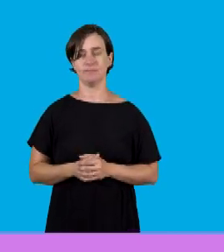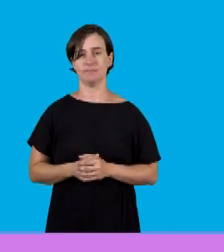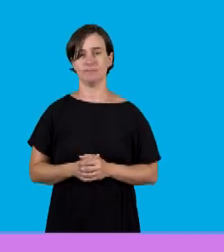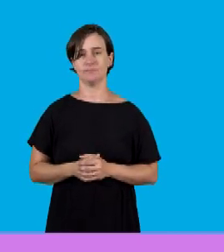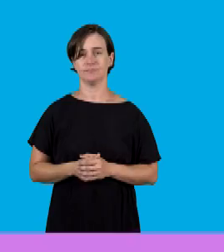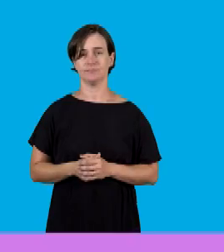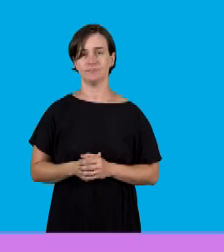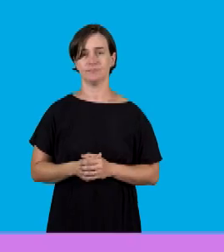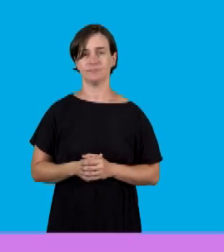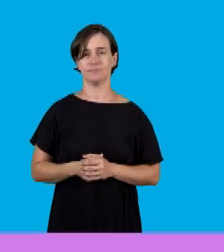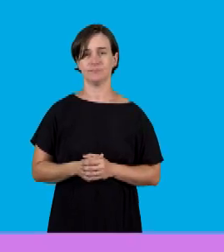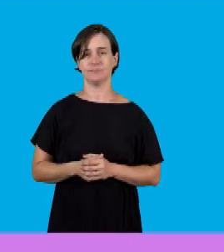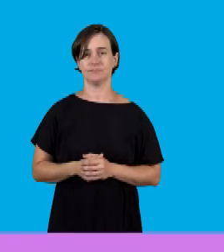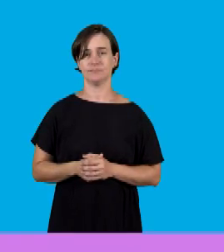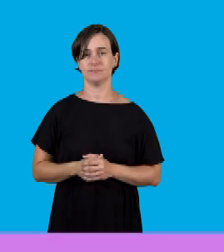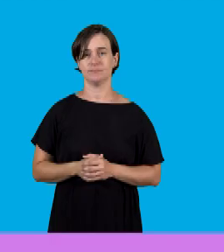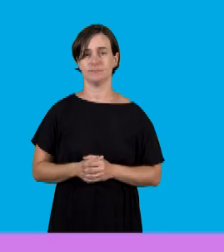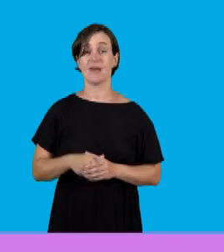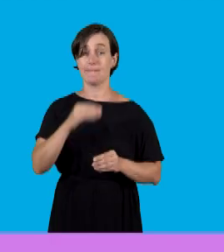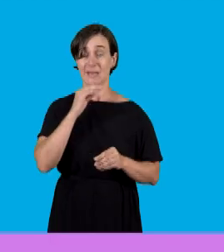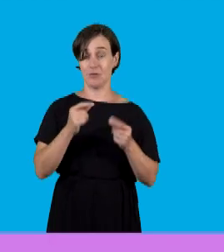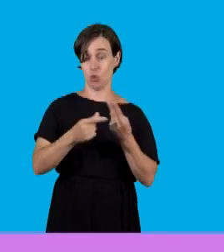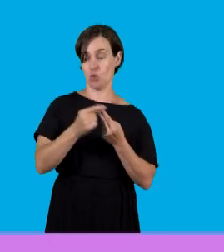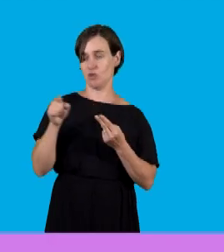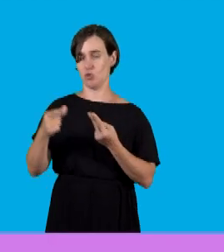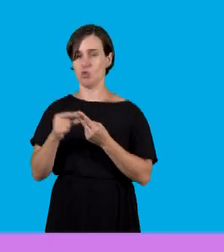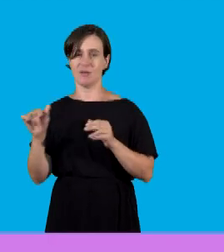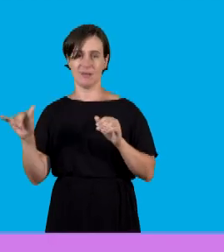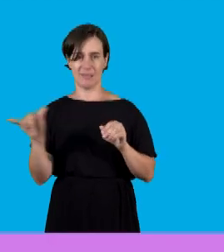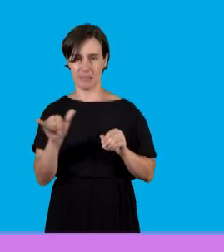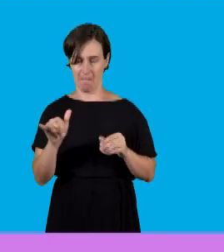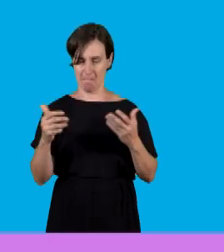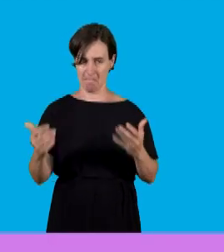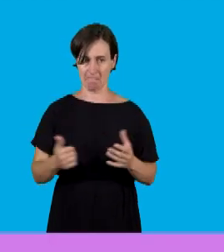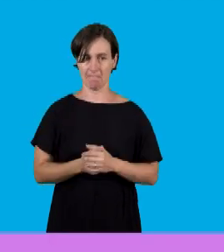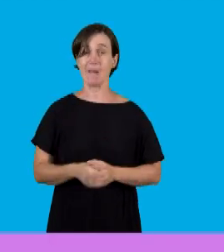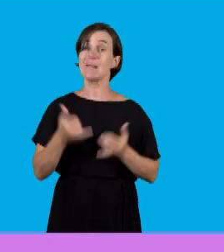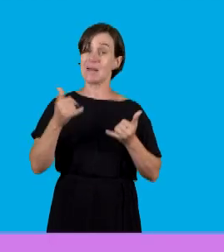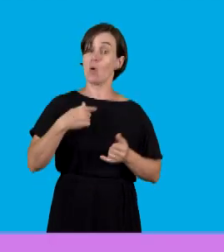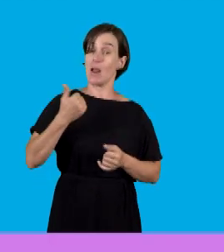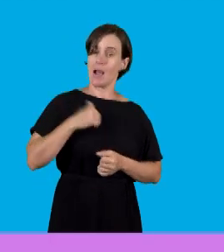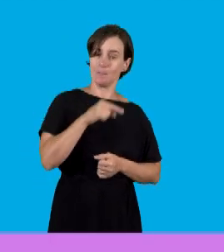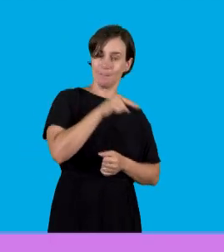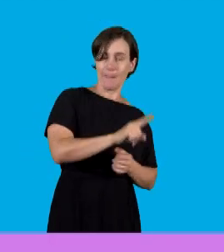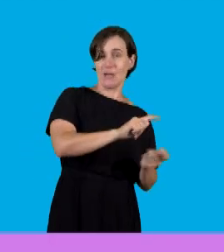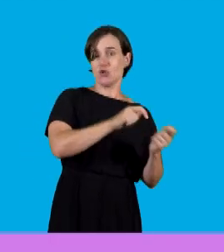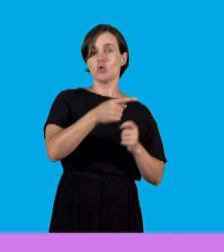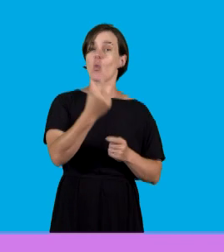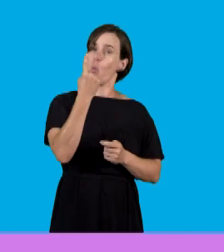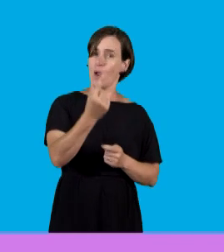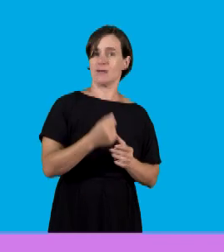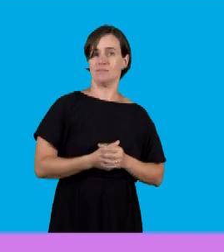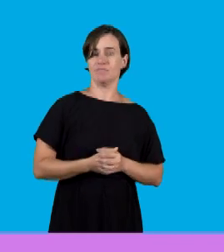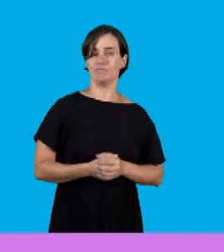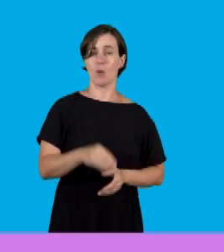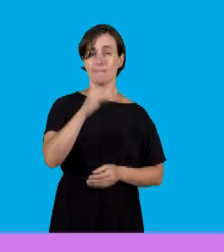100,000 millimeters. Now we've got all the units being the same, so we have to remain with 1 on our left-hand side because it's unit form.